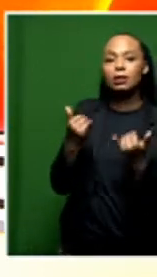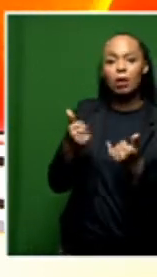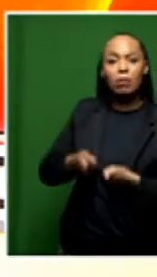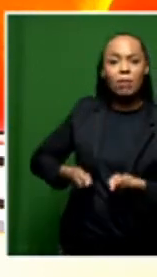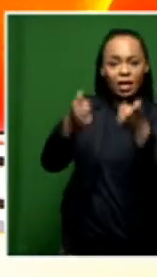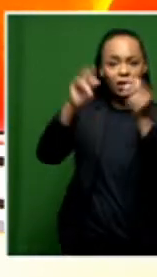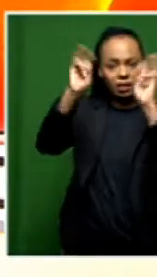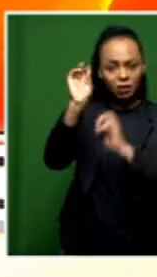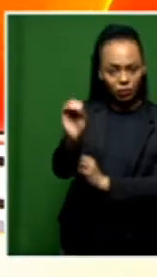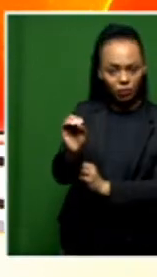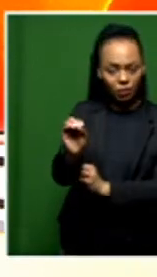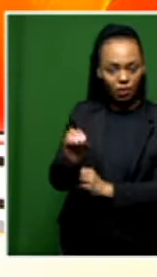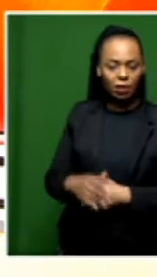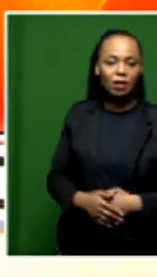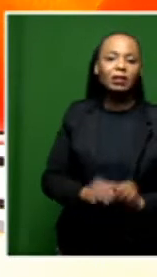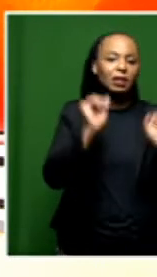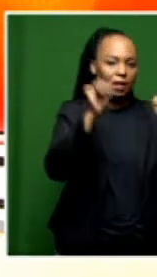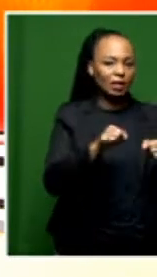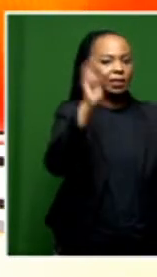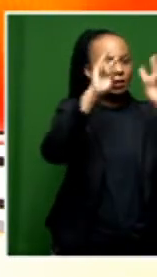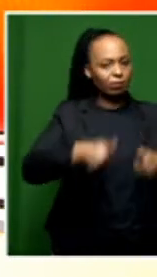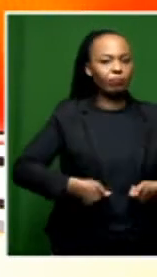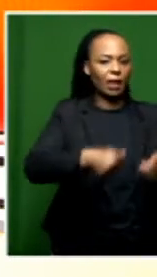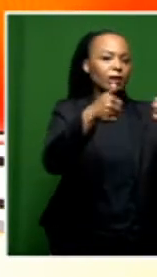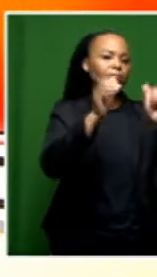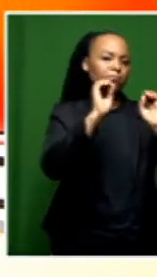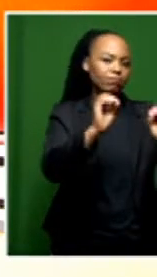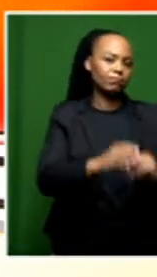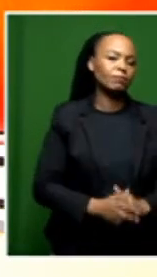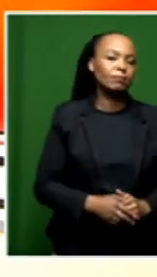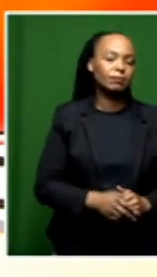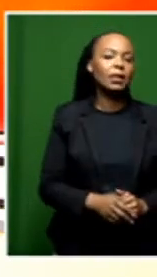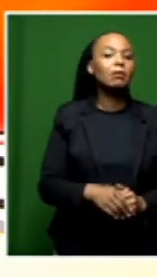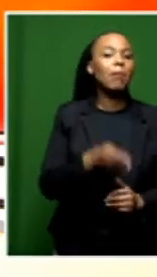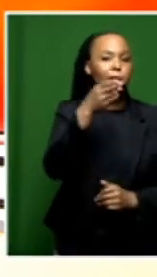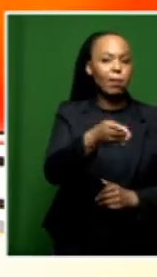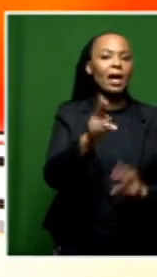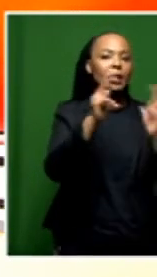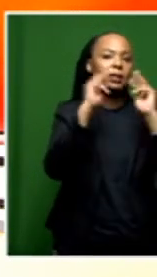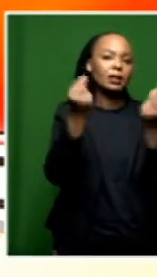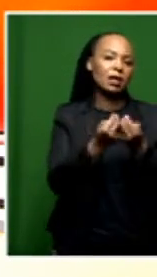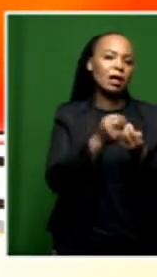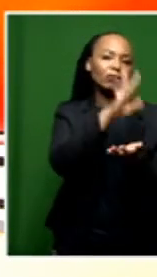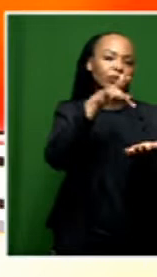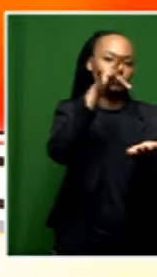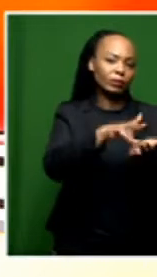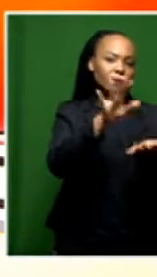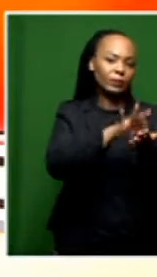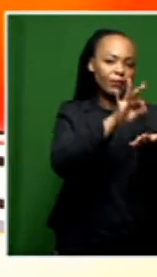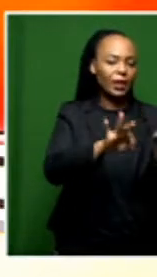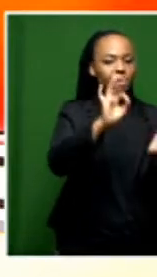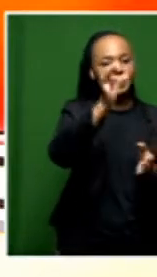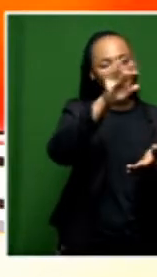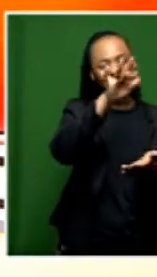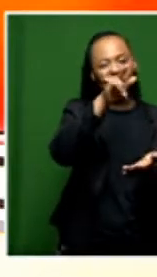normal? Operations are back to normal at the National Results Operations Centre. So 8 o'clock will